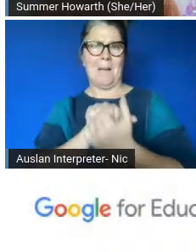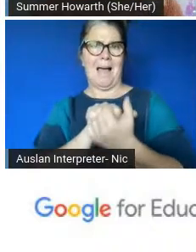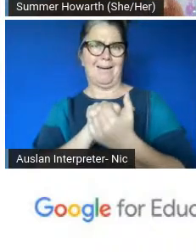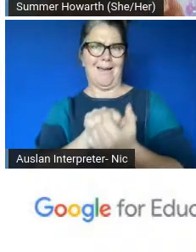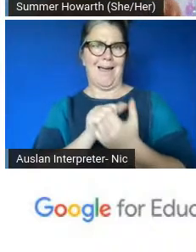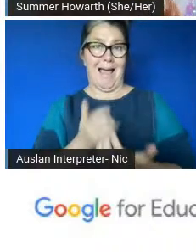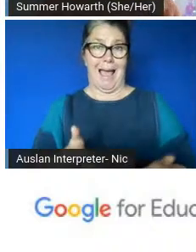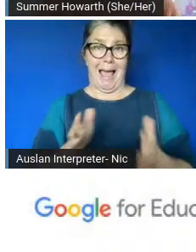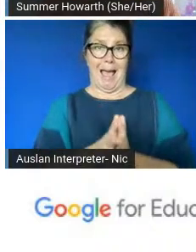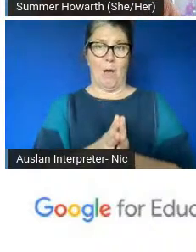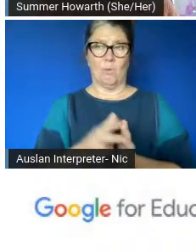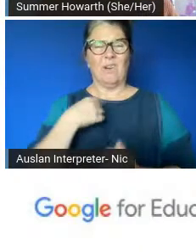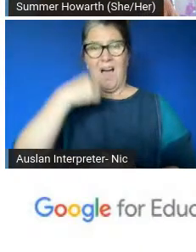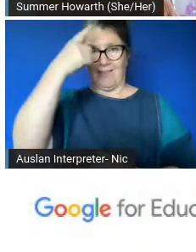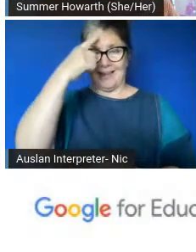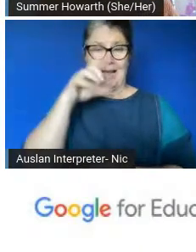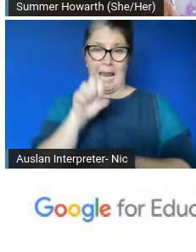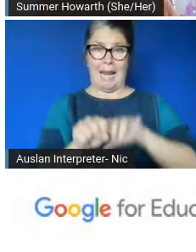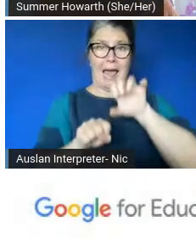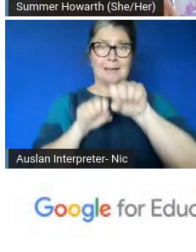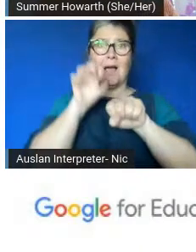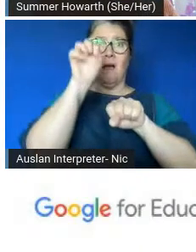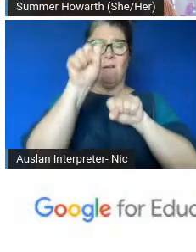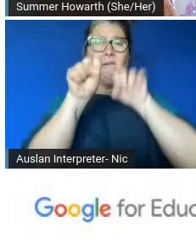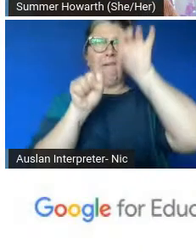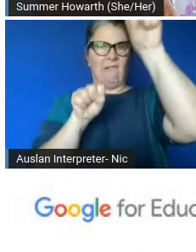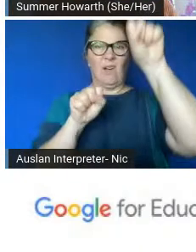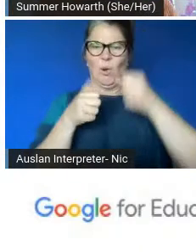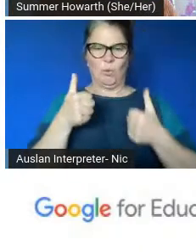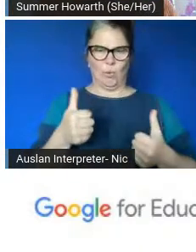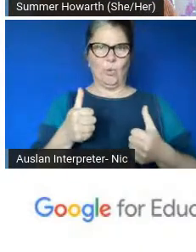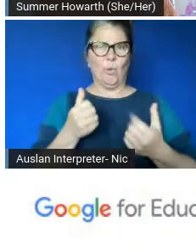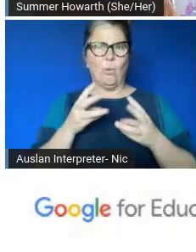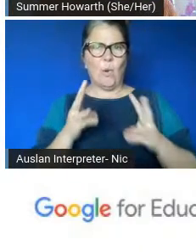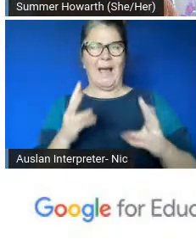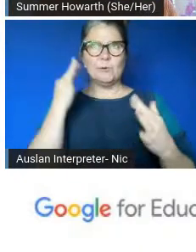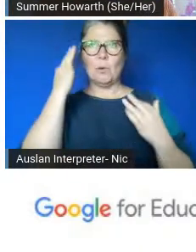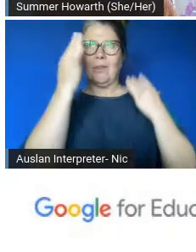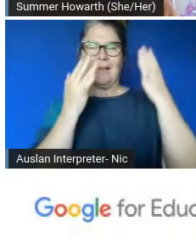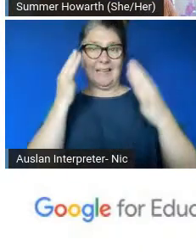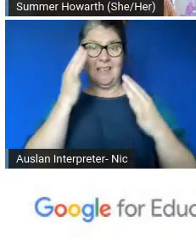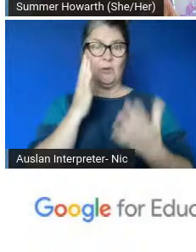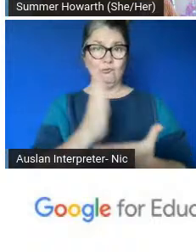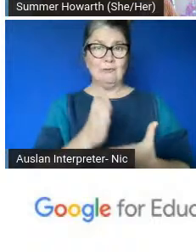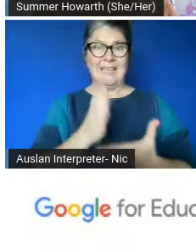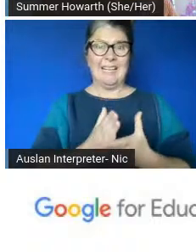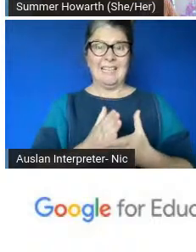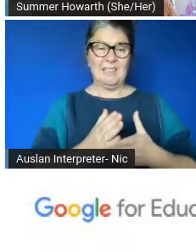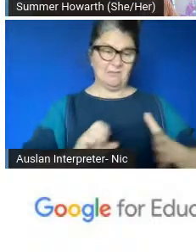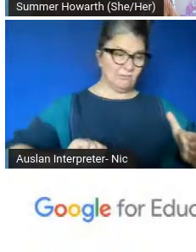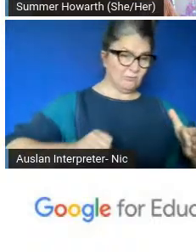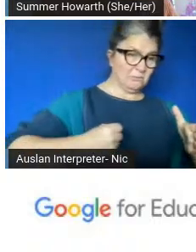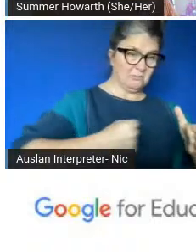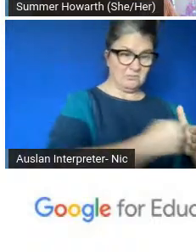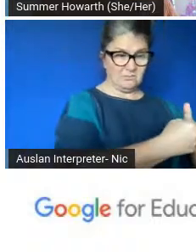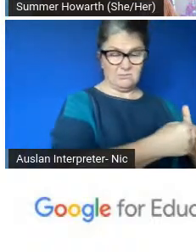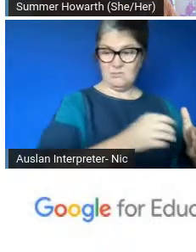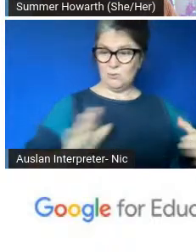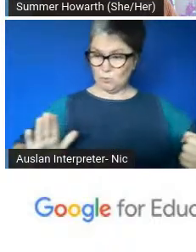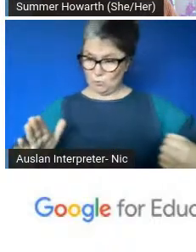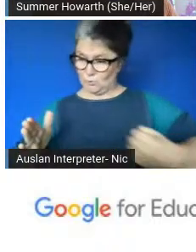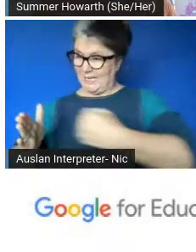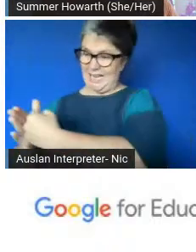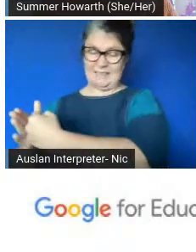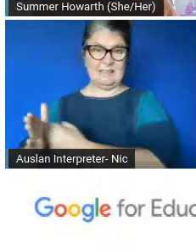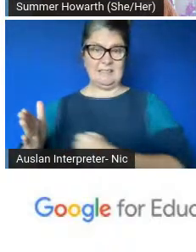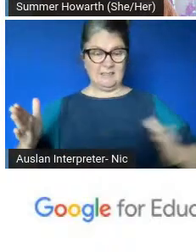think about that. And again, it is a spectrum, and sometimes there are going to be things where